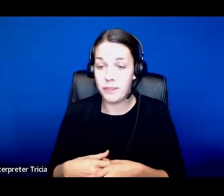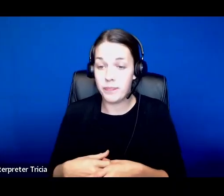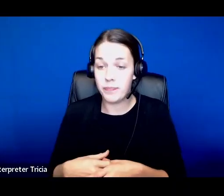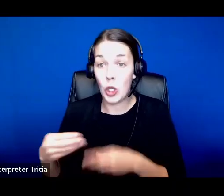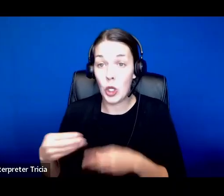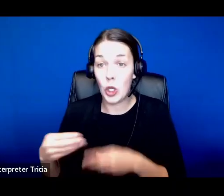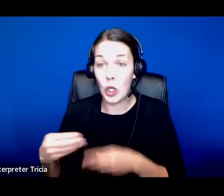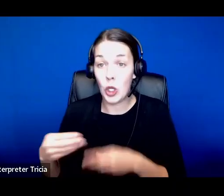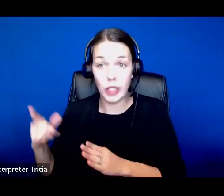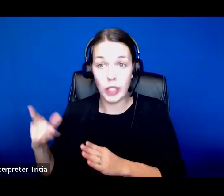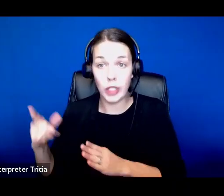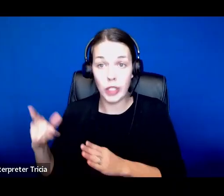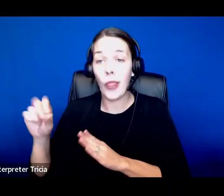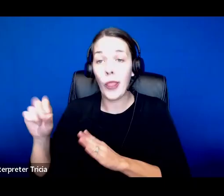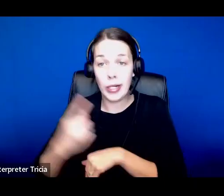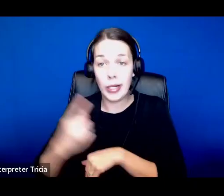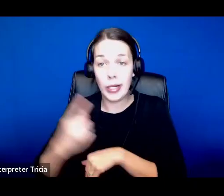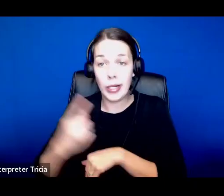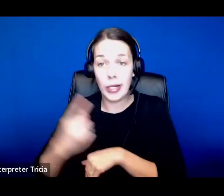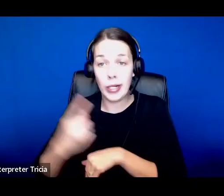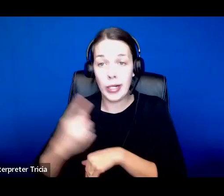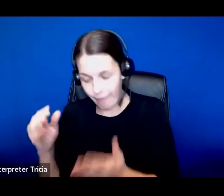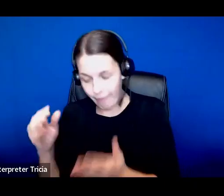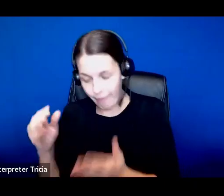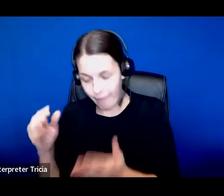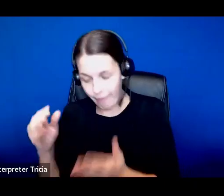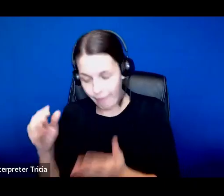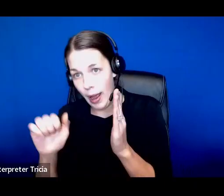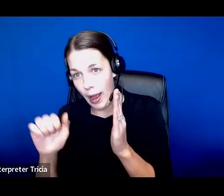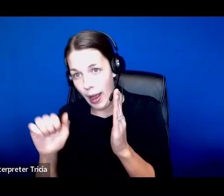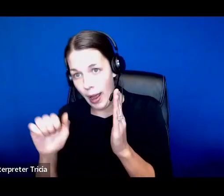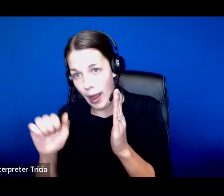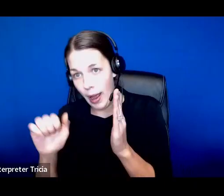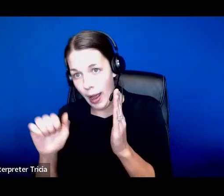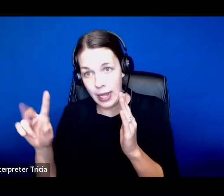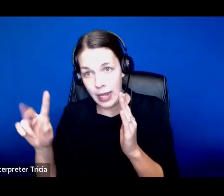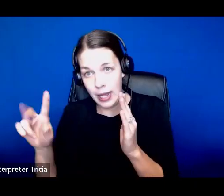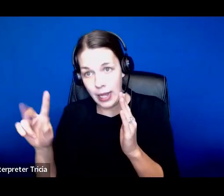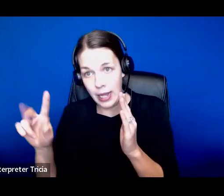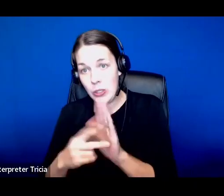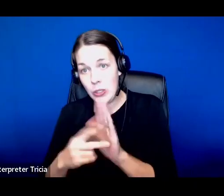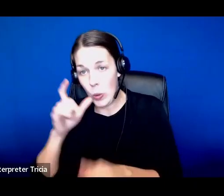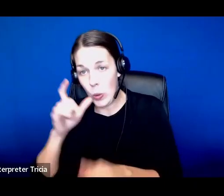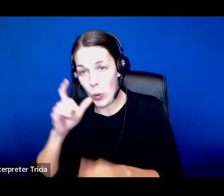30 days, and then they fill out this affidavit saying there's no probate going to be needed.